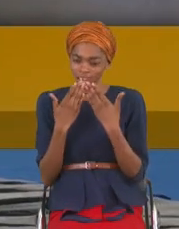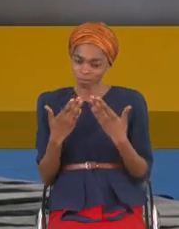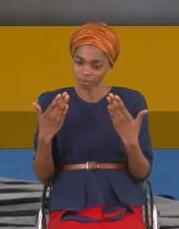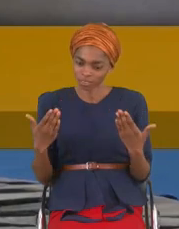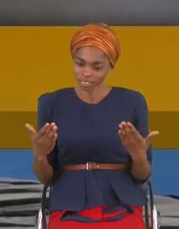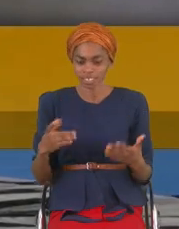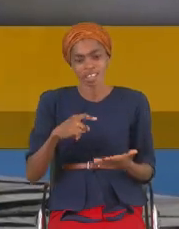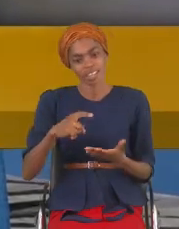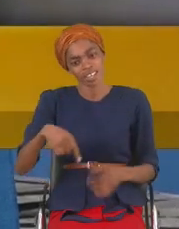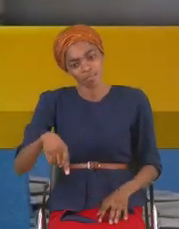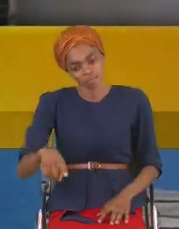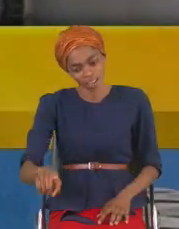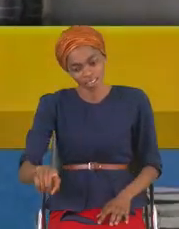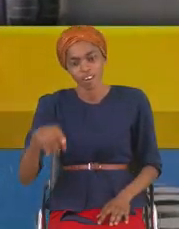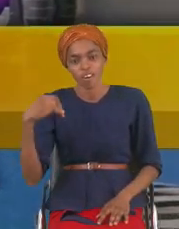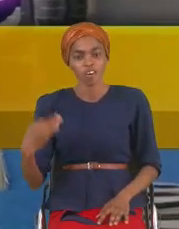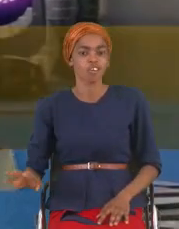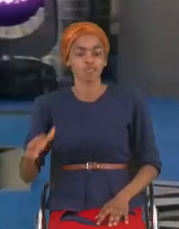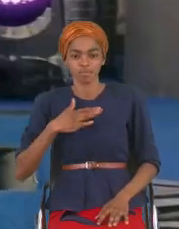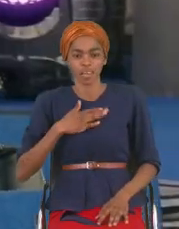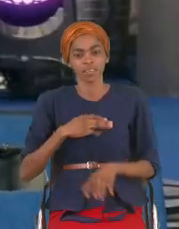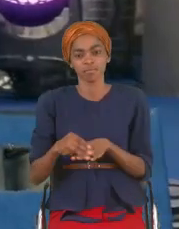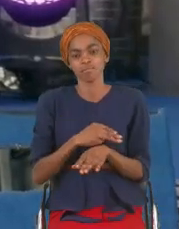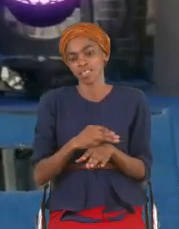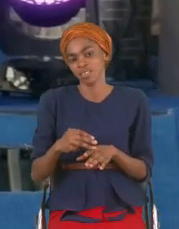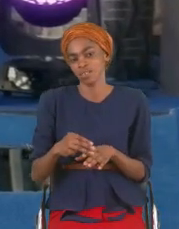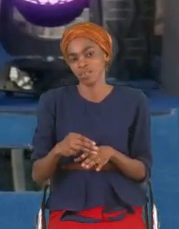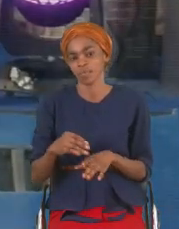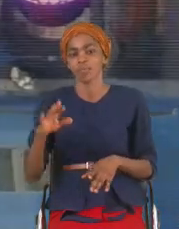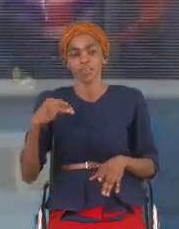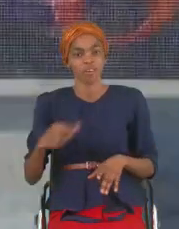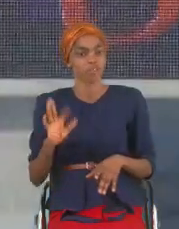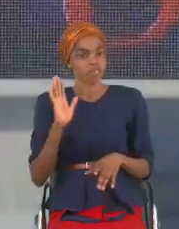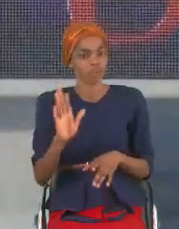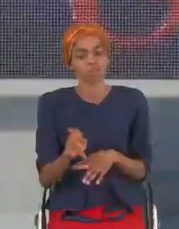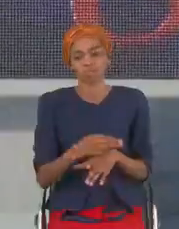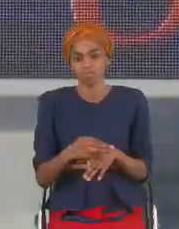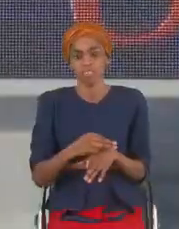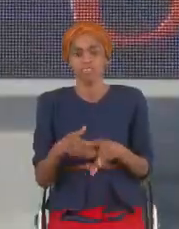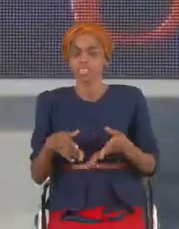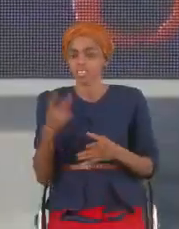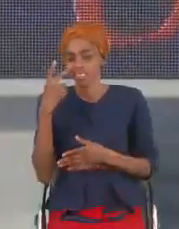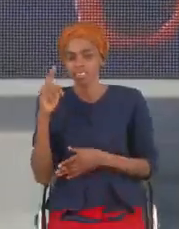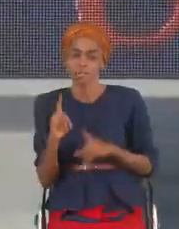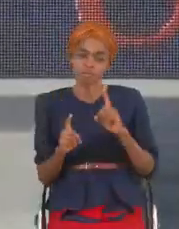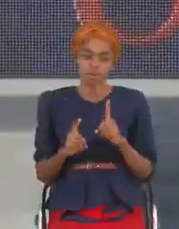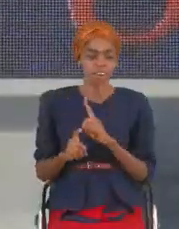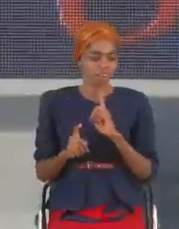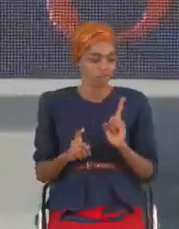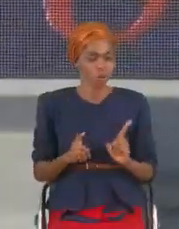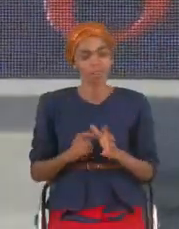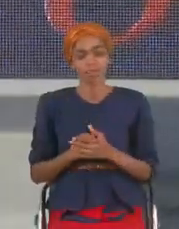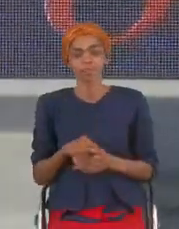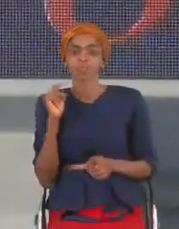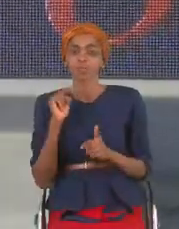marks of my ministry, of your ministry? Let's look at them one by one. Point number